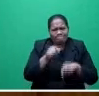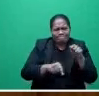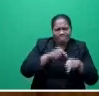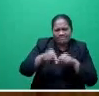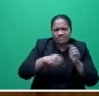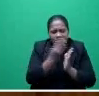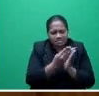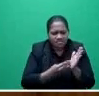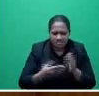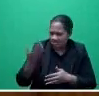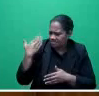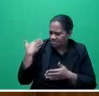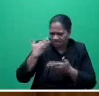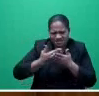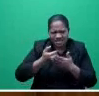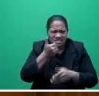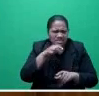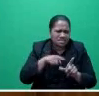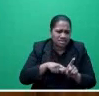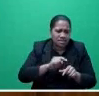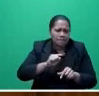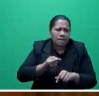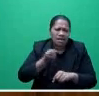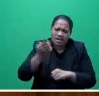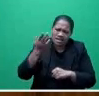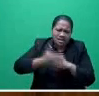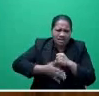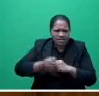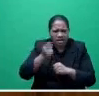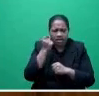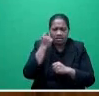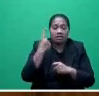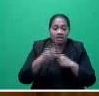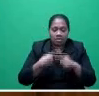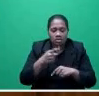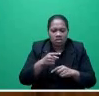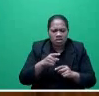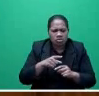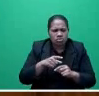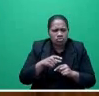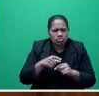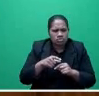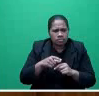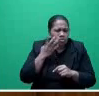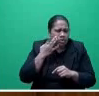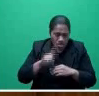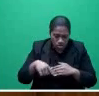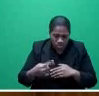years. But what they fail to realize that they keep criticizing and Fiji Fest continues to